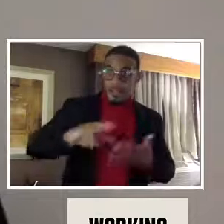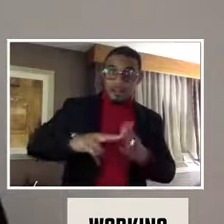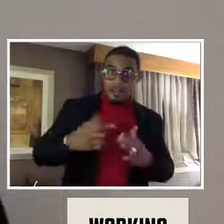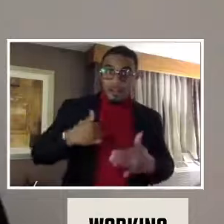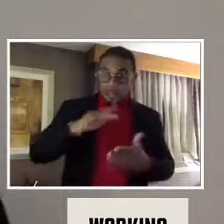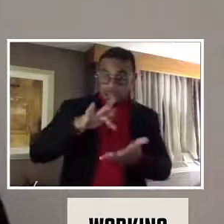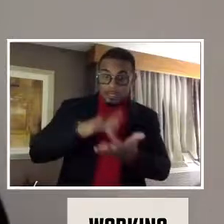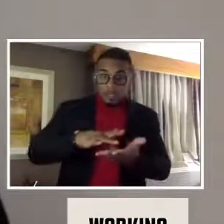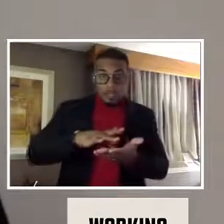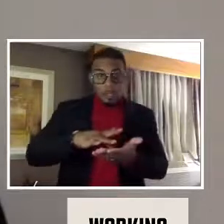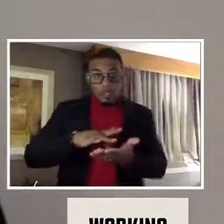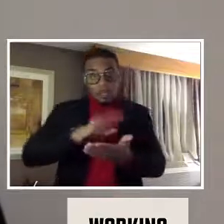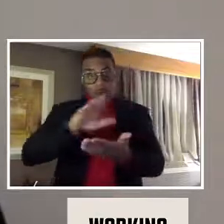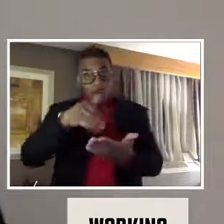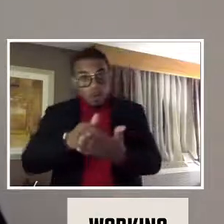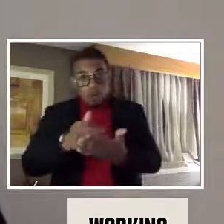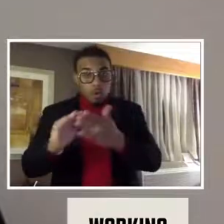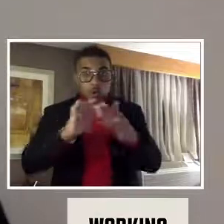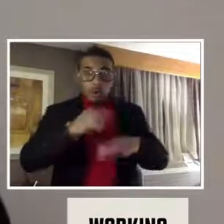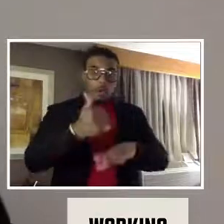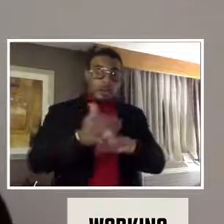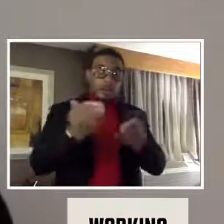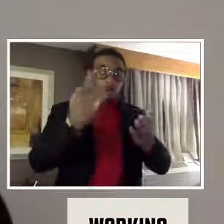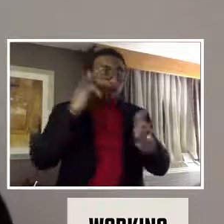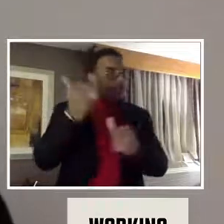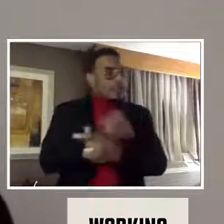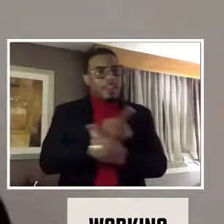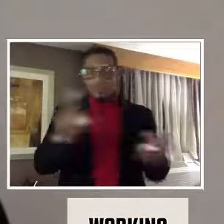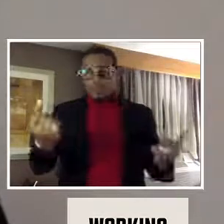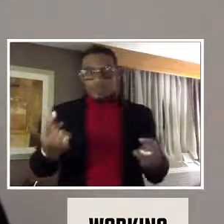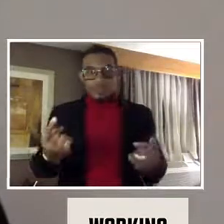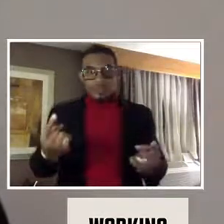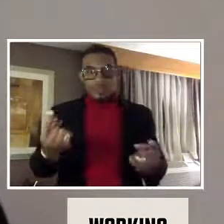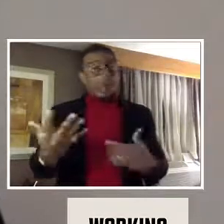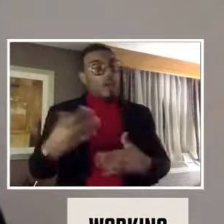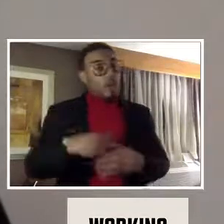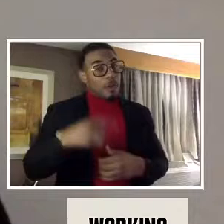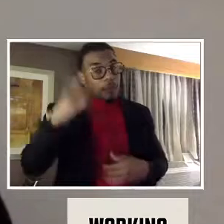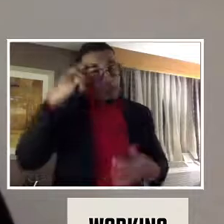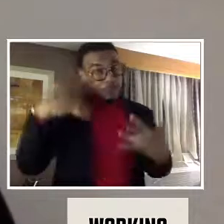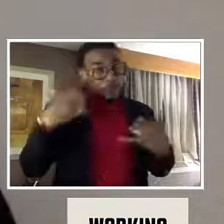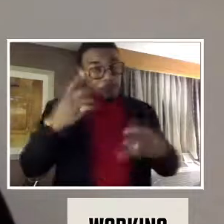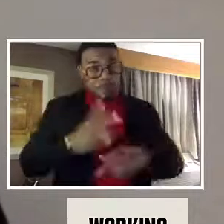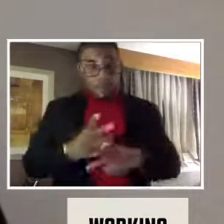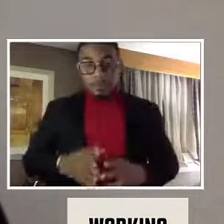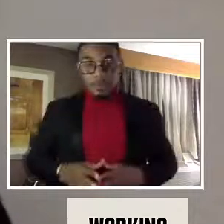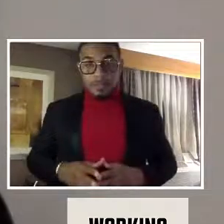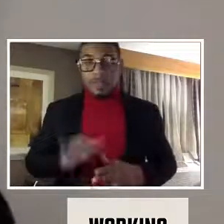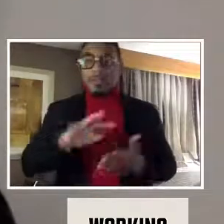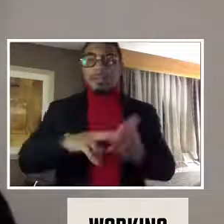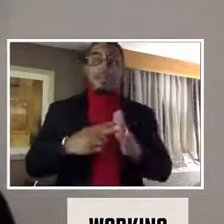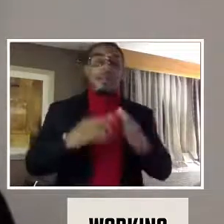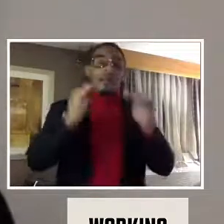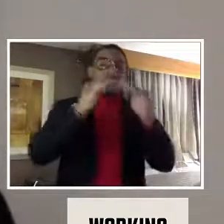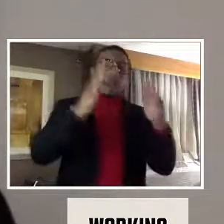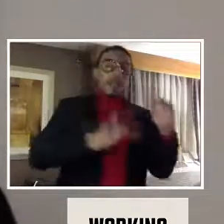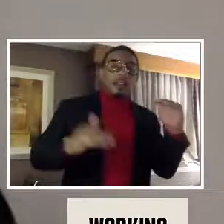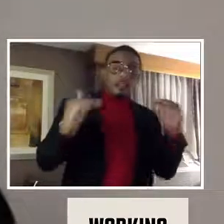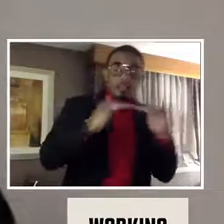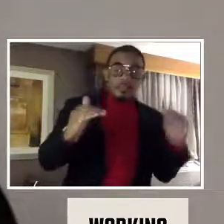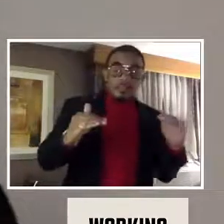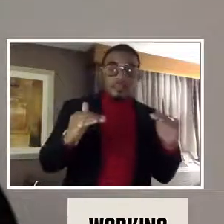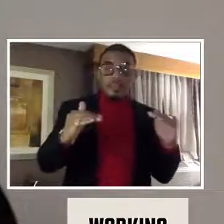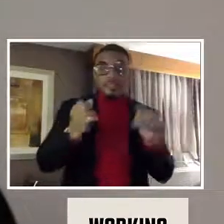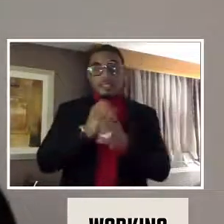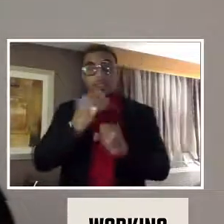we center home and community-based services for everyone, including mental health care. That means housing justice